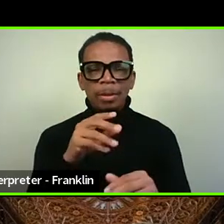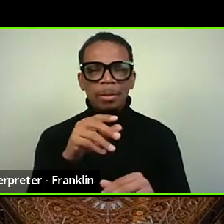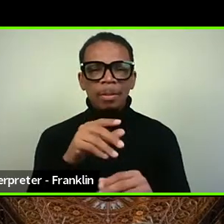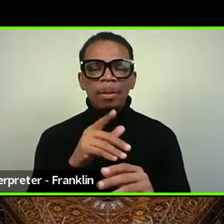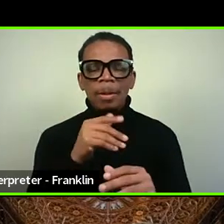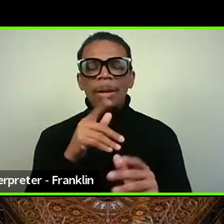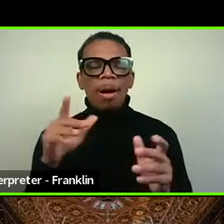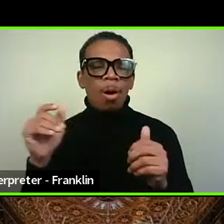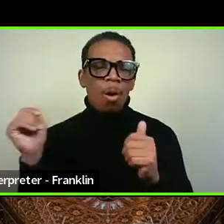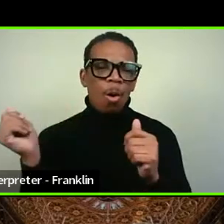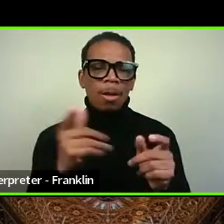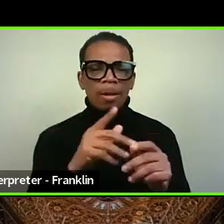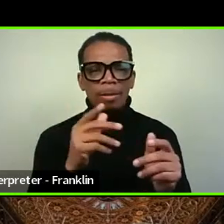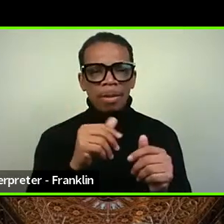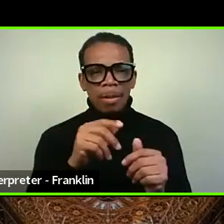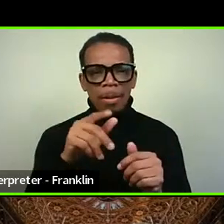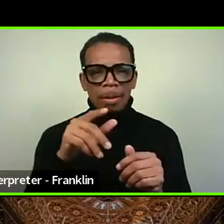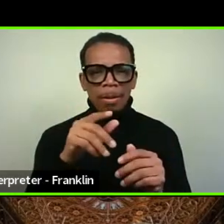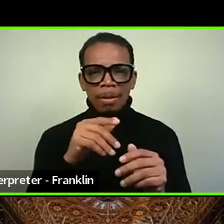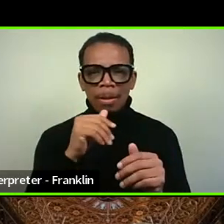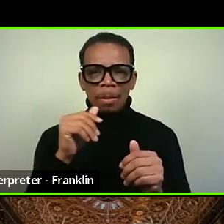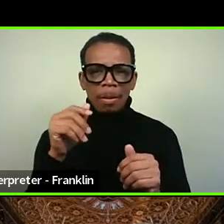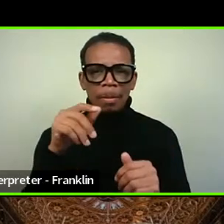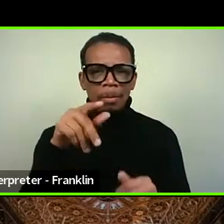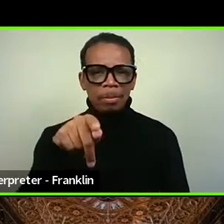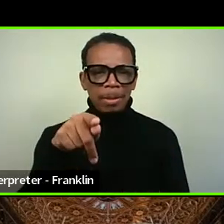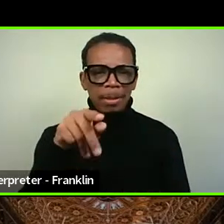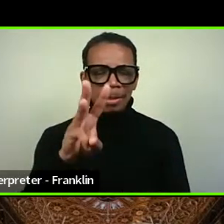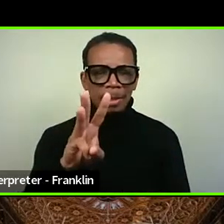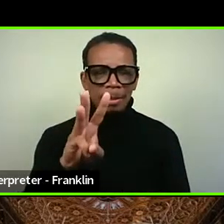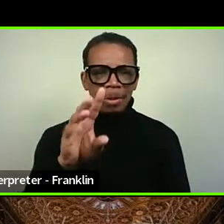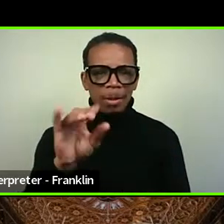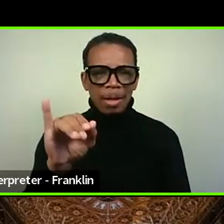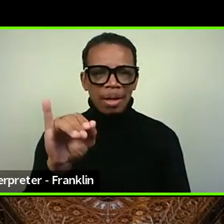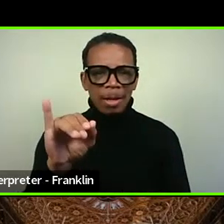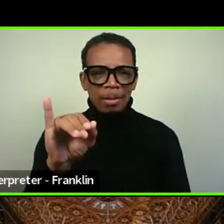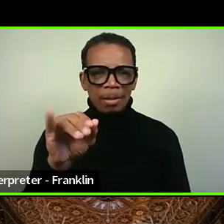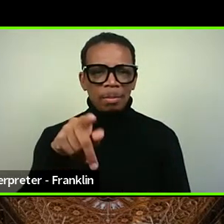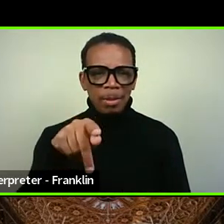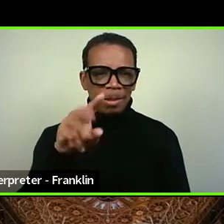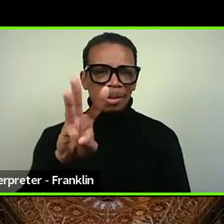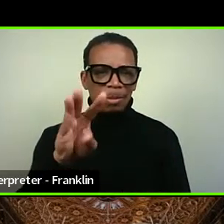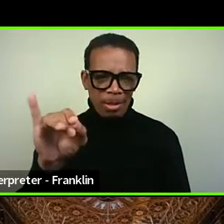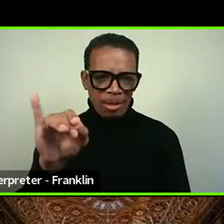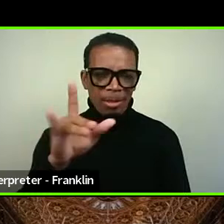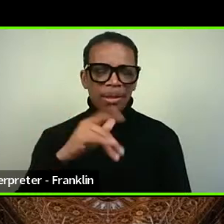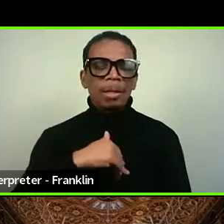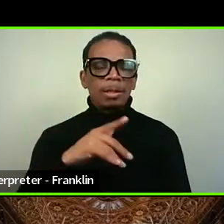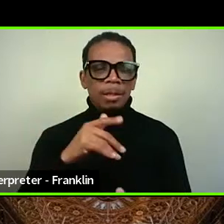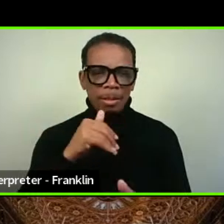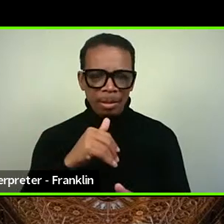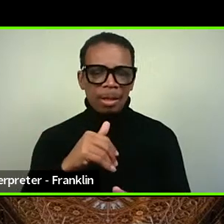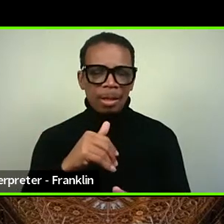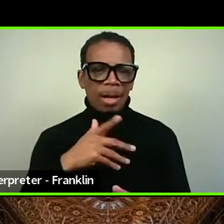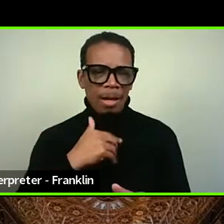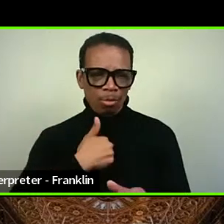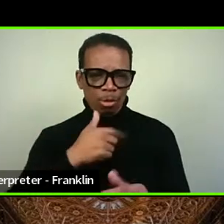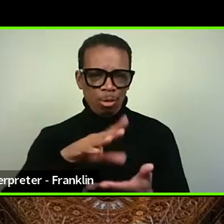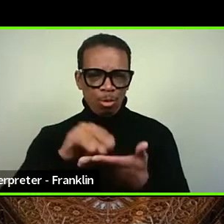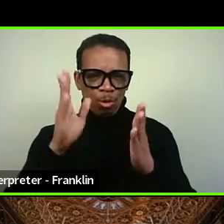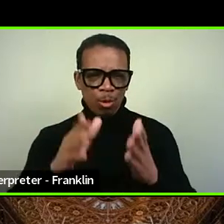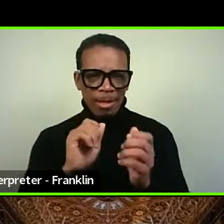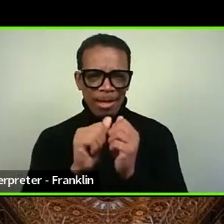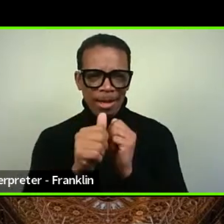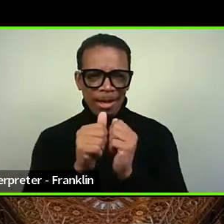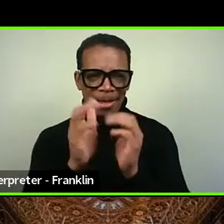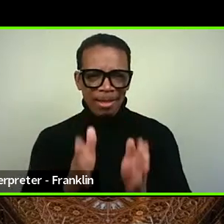of the institutions I attended, they were all historically and predominantly white institutions. These are white spaces. I was a student athlete, like